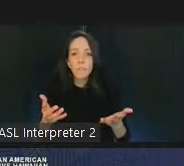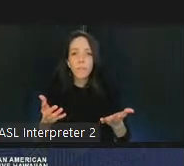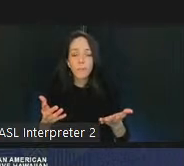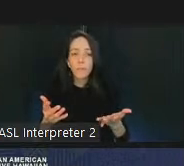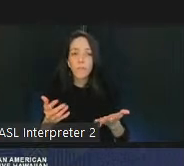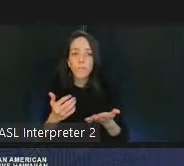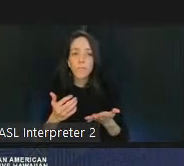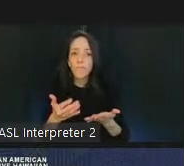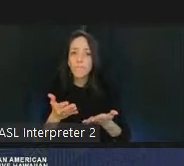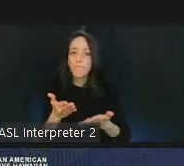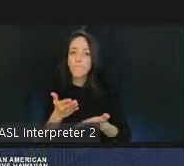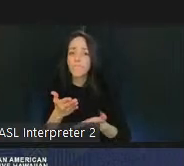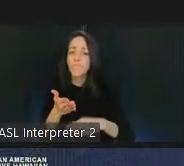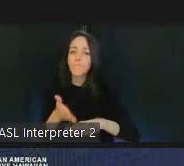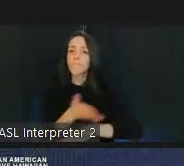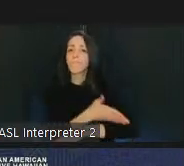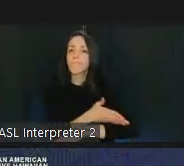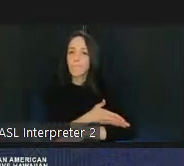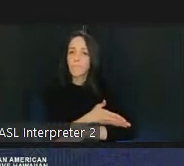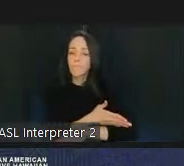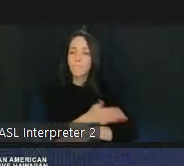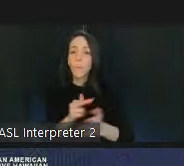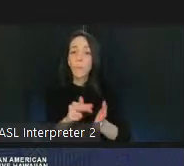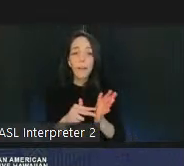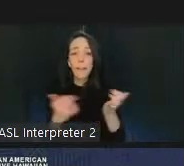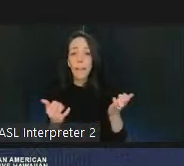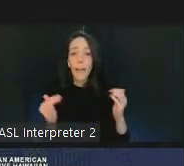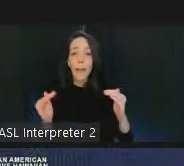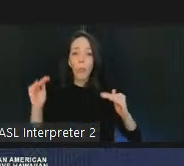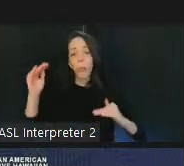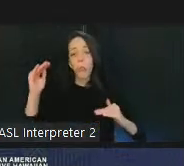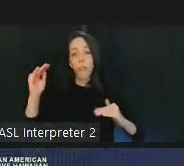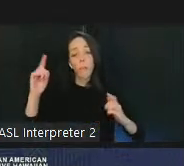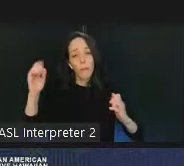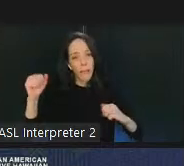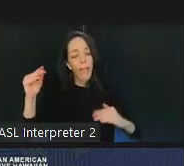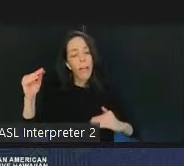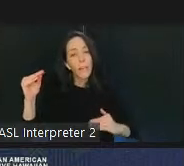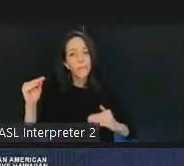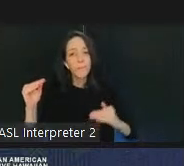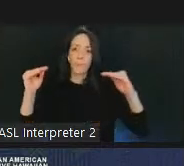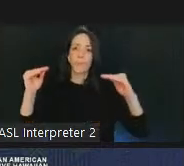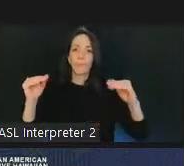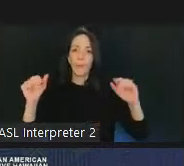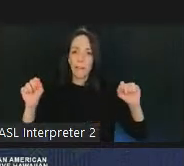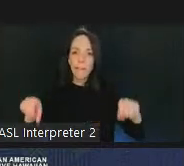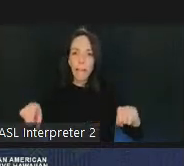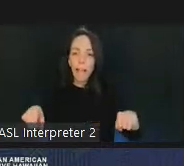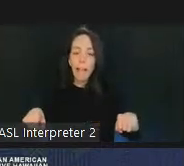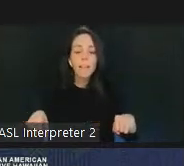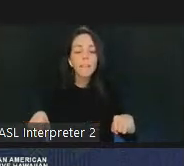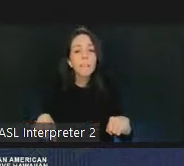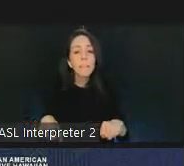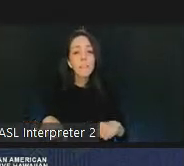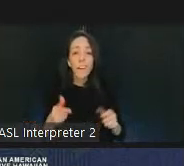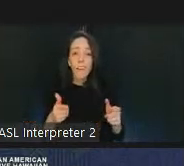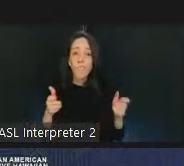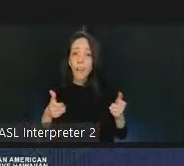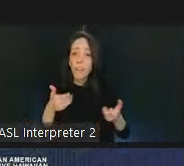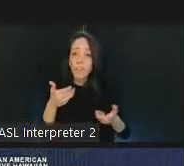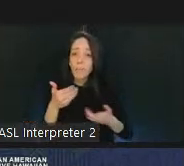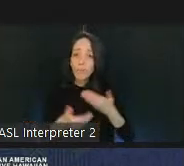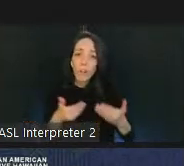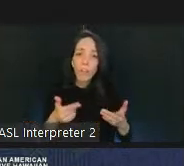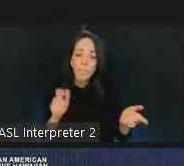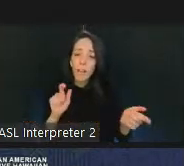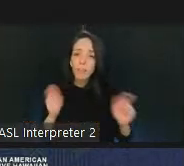because it's not a speedboat. You can't turn it on a dime. It's going to take time. And so I think the